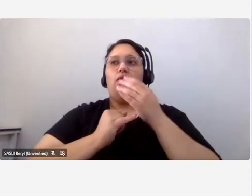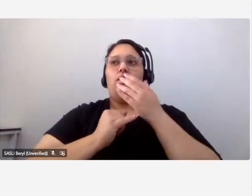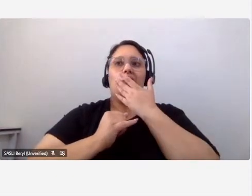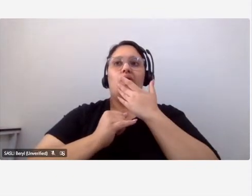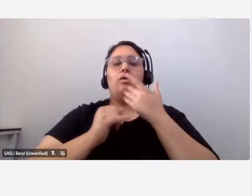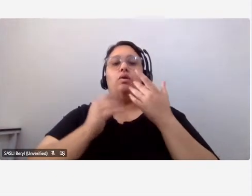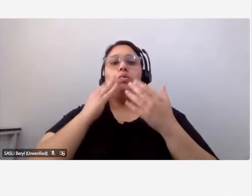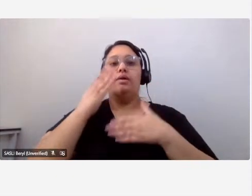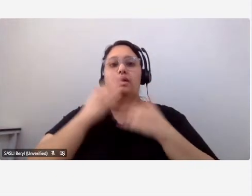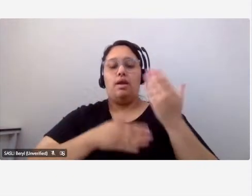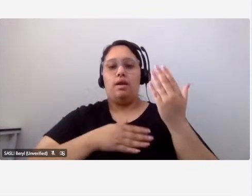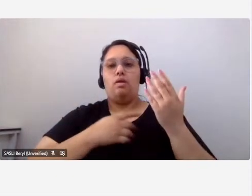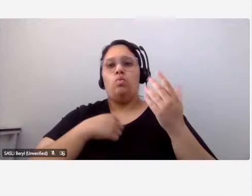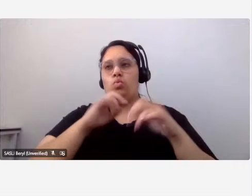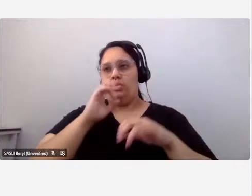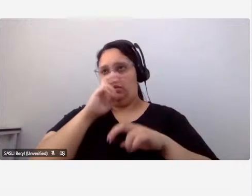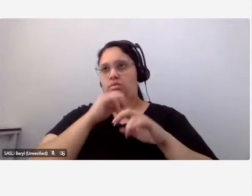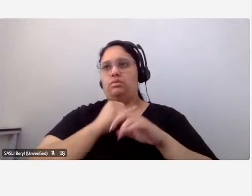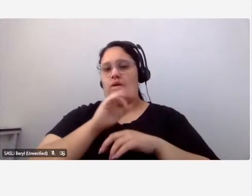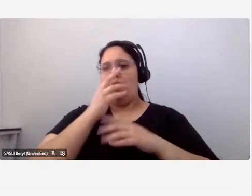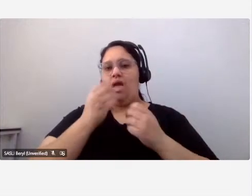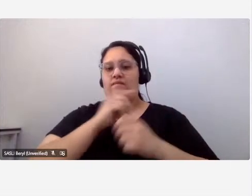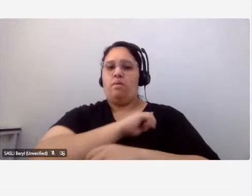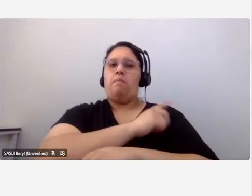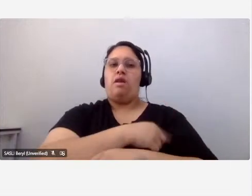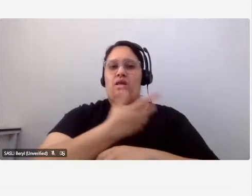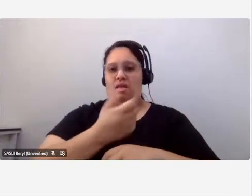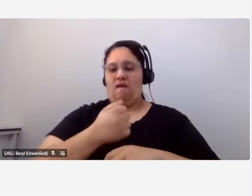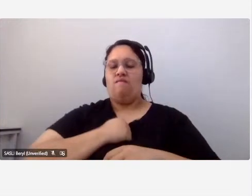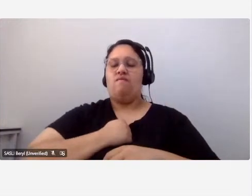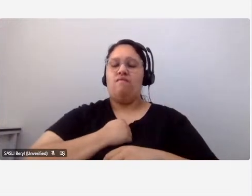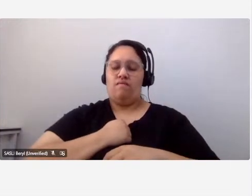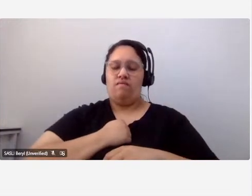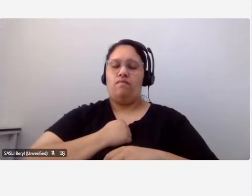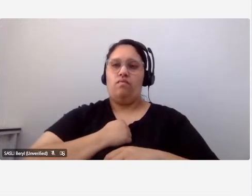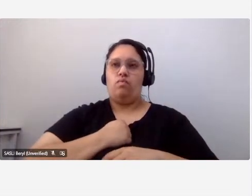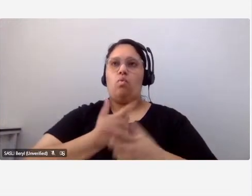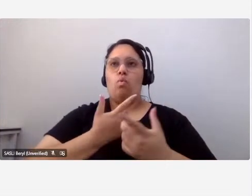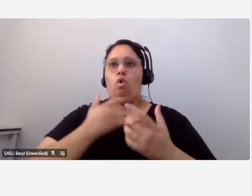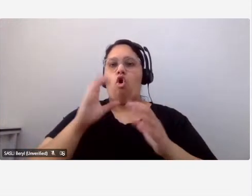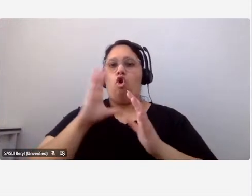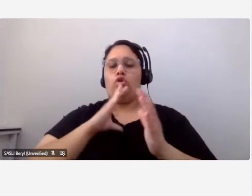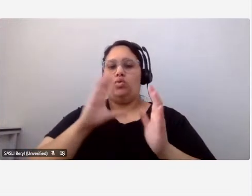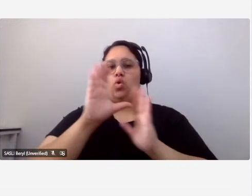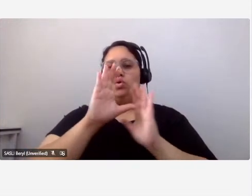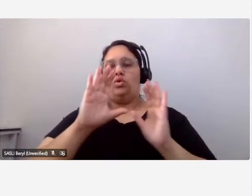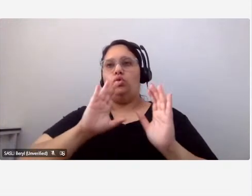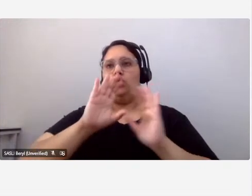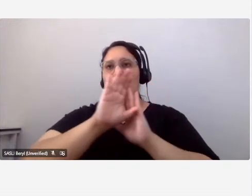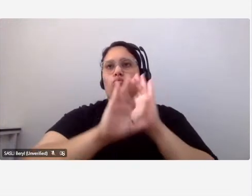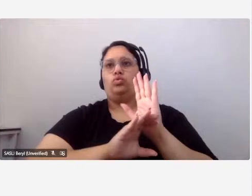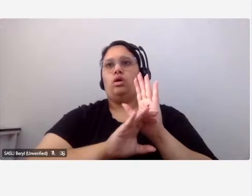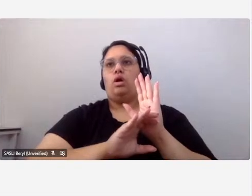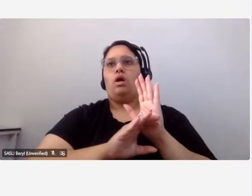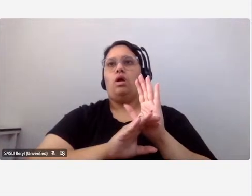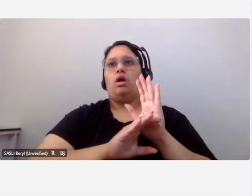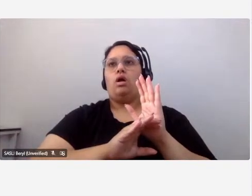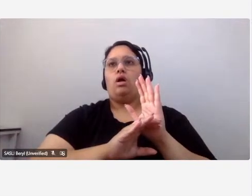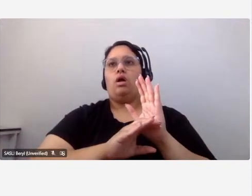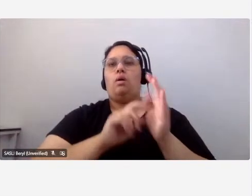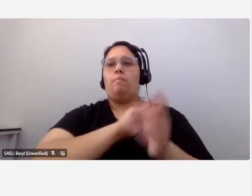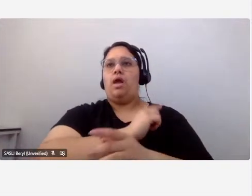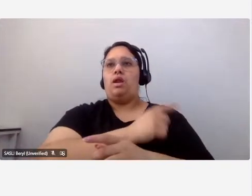the end, we still have a mandate, we still have, our constitutional mandates to execute. So